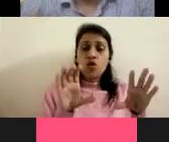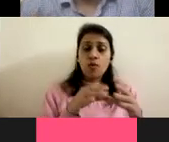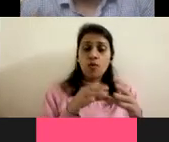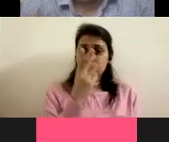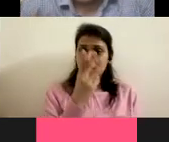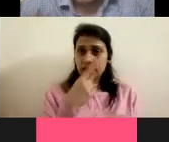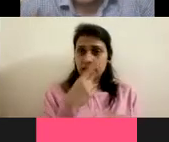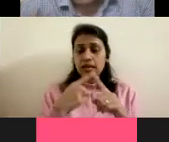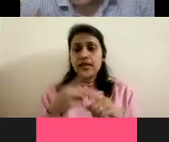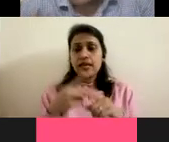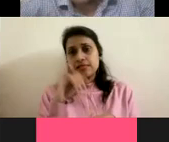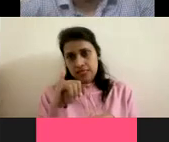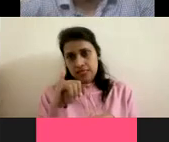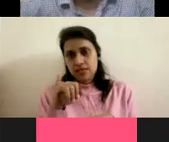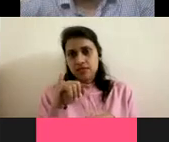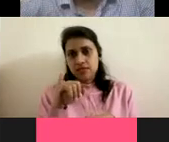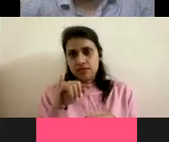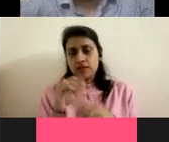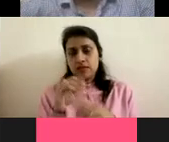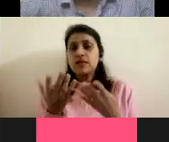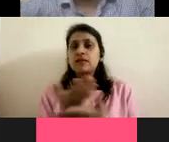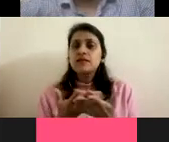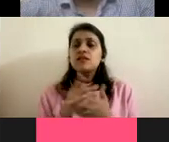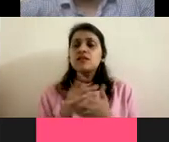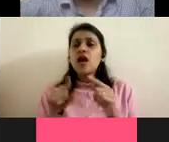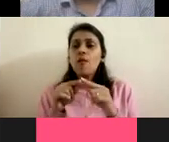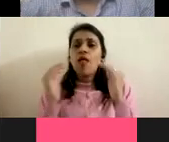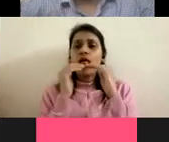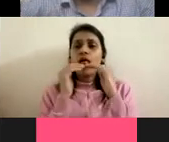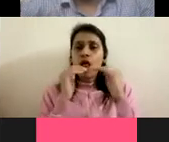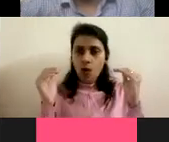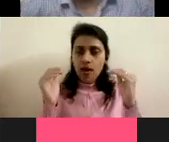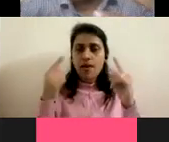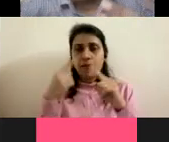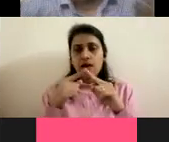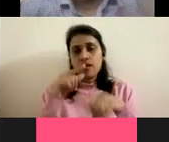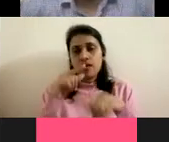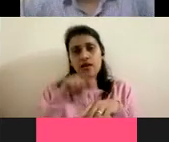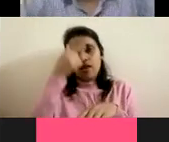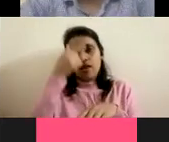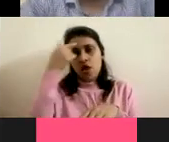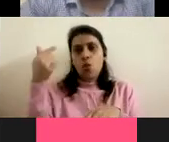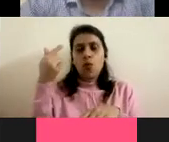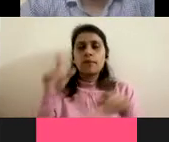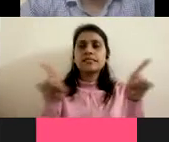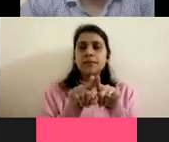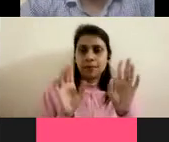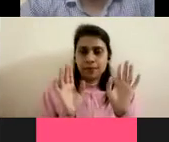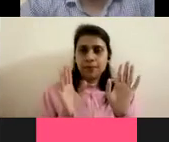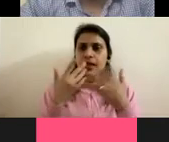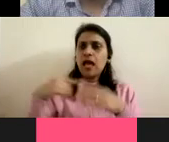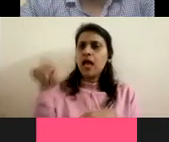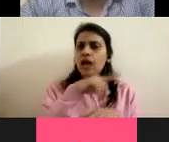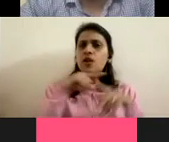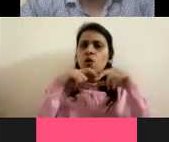discuss difference between equality and equal opportunity. Any doubts,